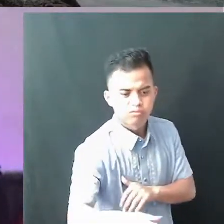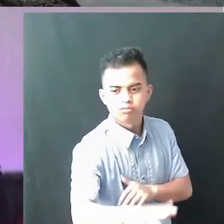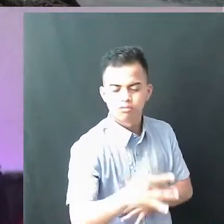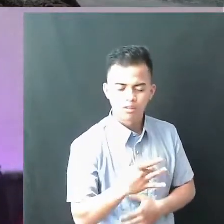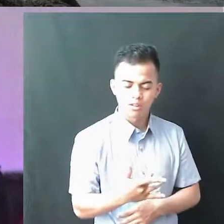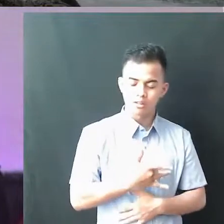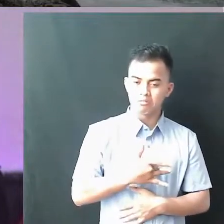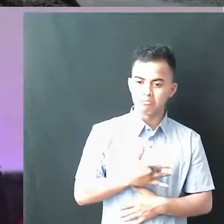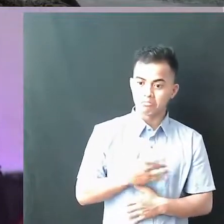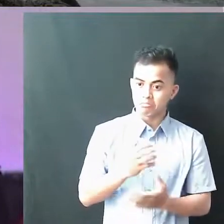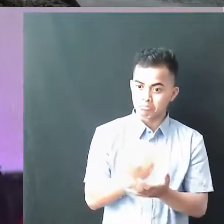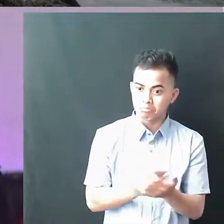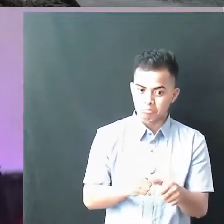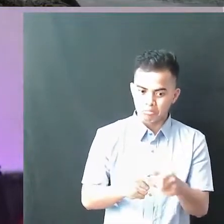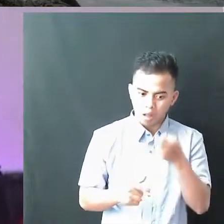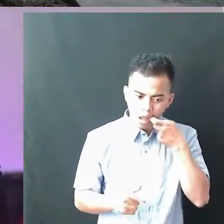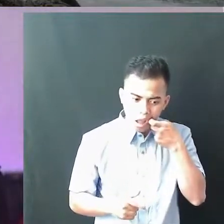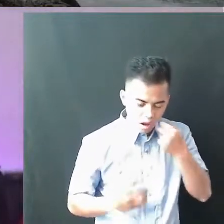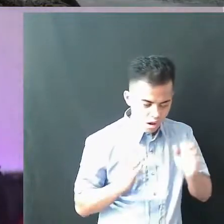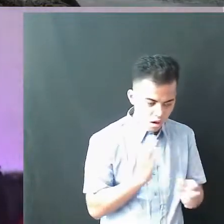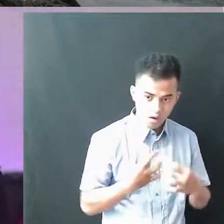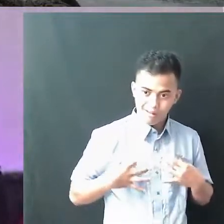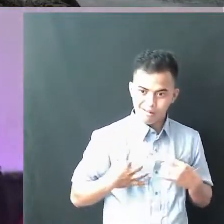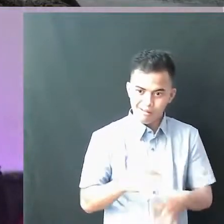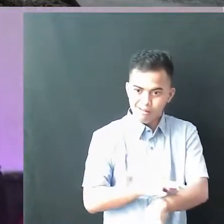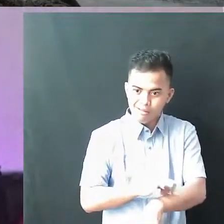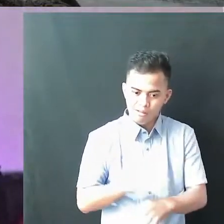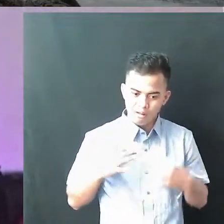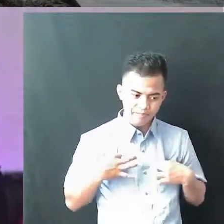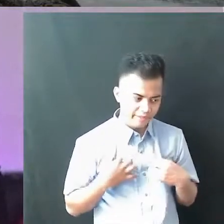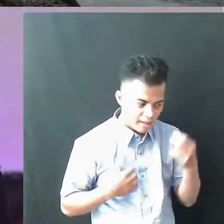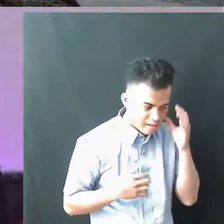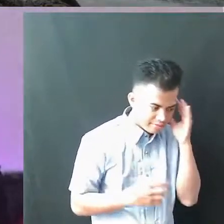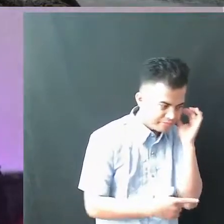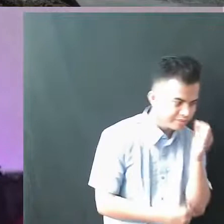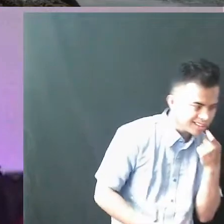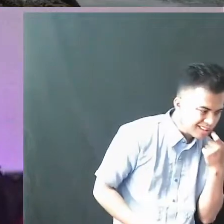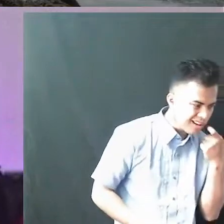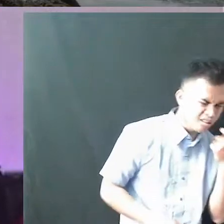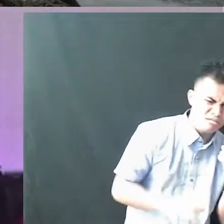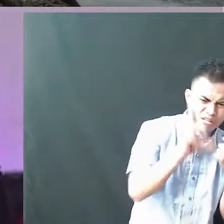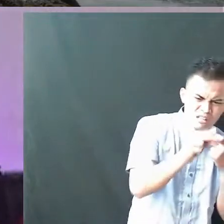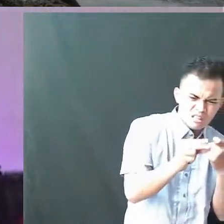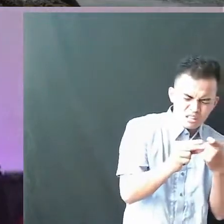you. That is being led and held by the Holy Spirit of God.